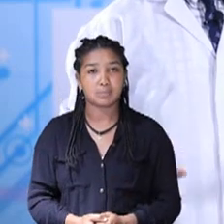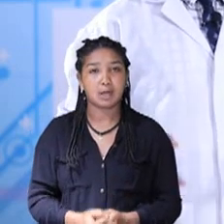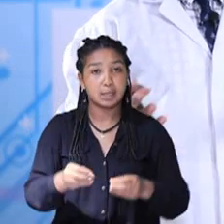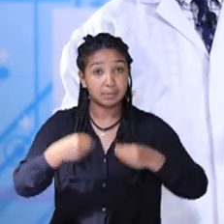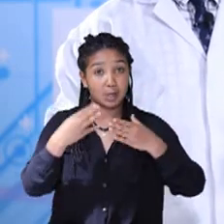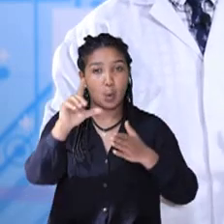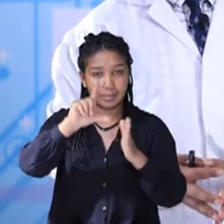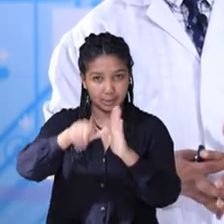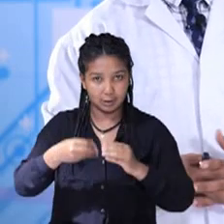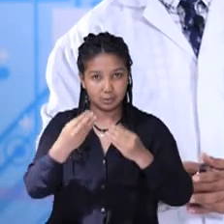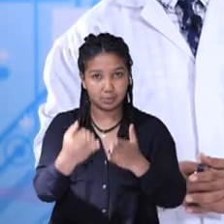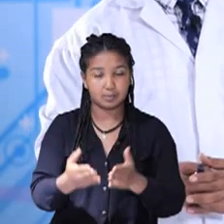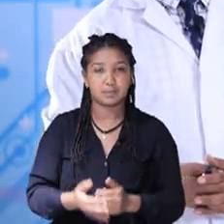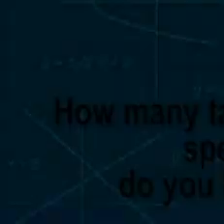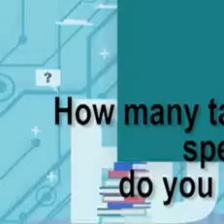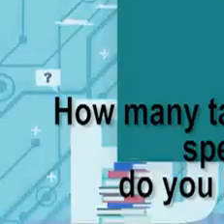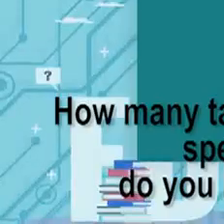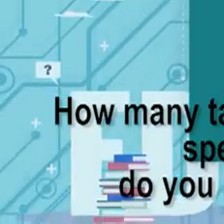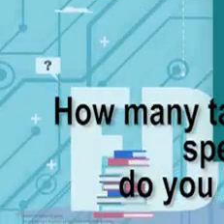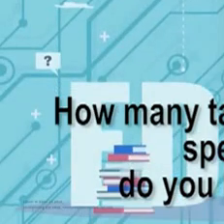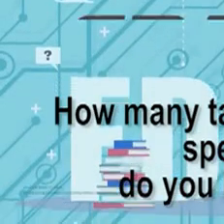Let me give you 1 minute to think about it.